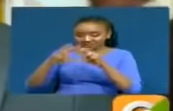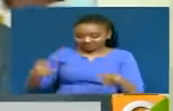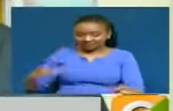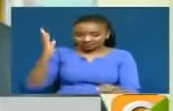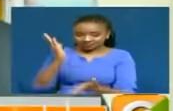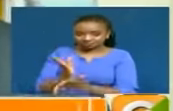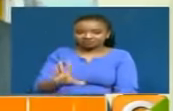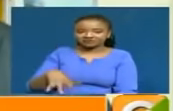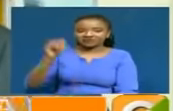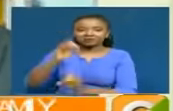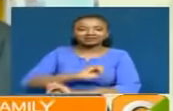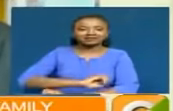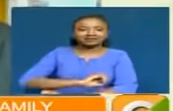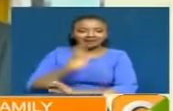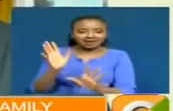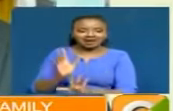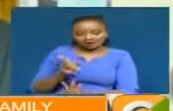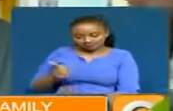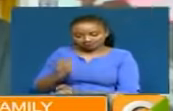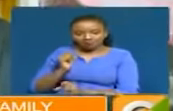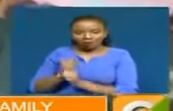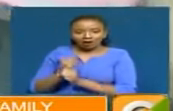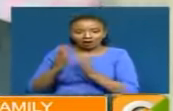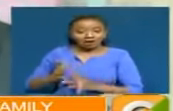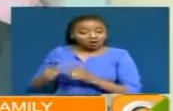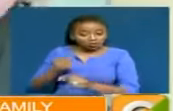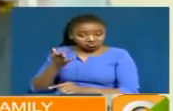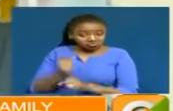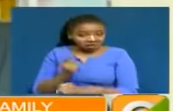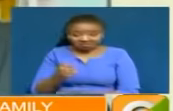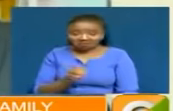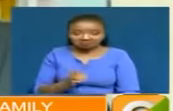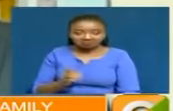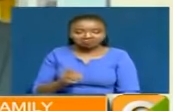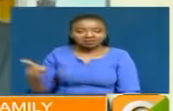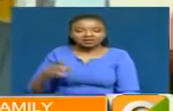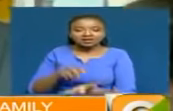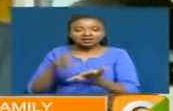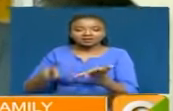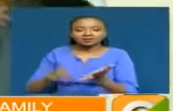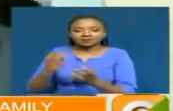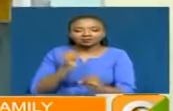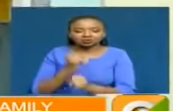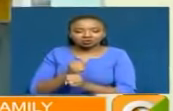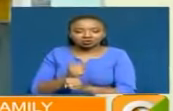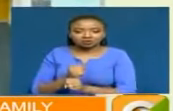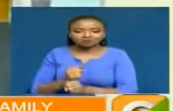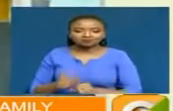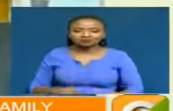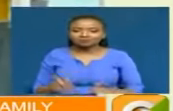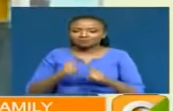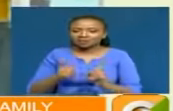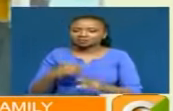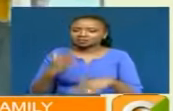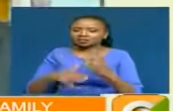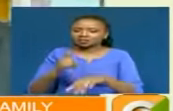was pictured in that particular exercise. This is a staff who no longer works with us, had actually tendered her resignation. When doing our